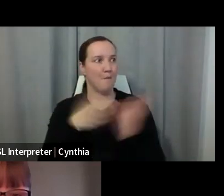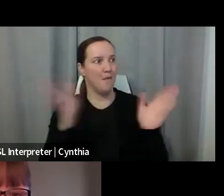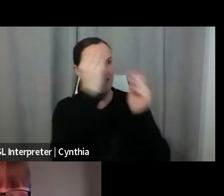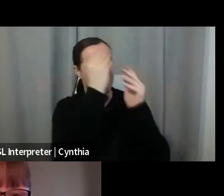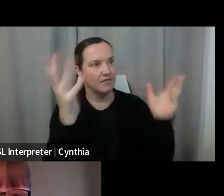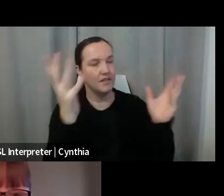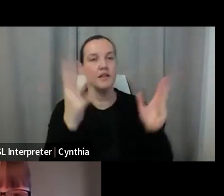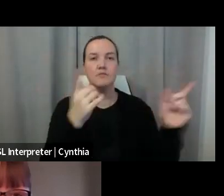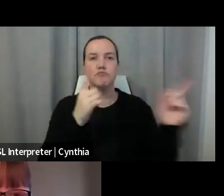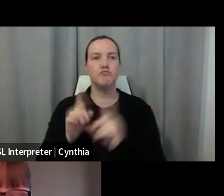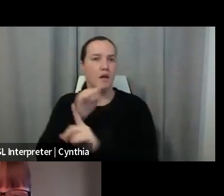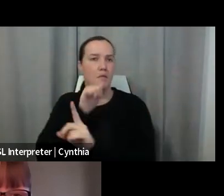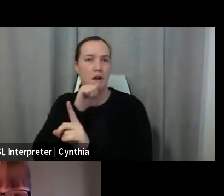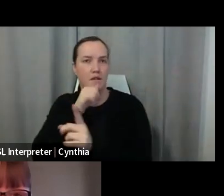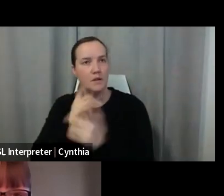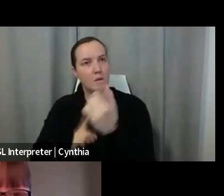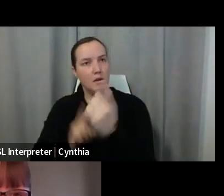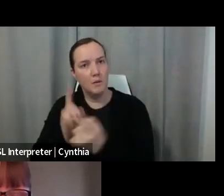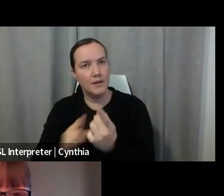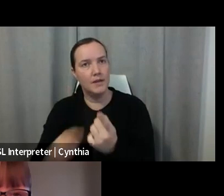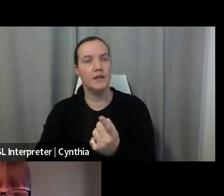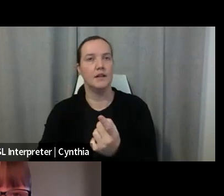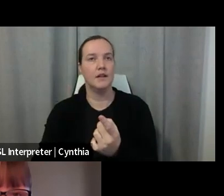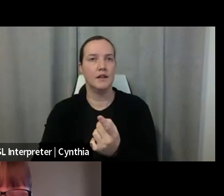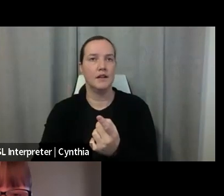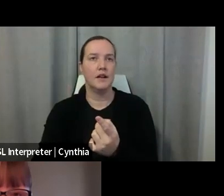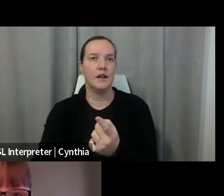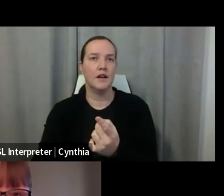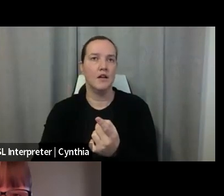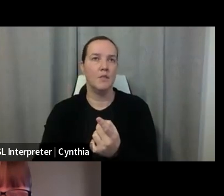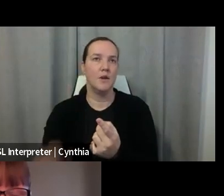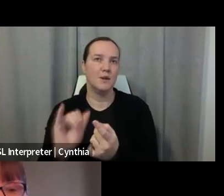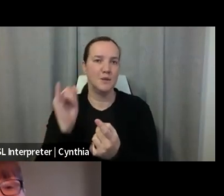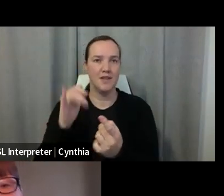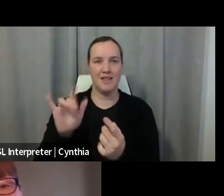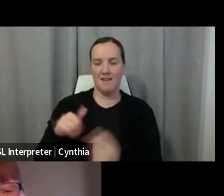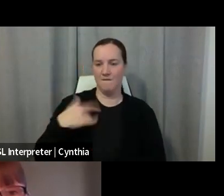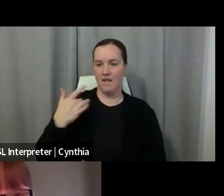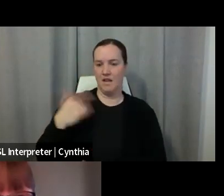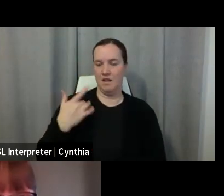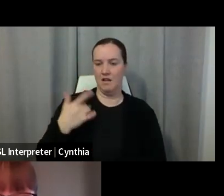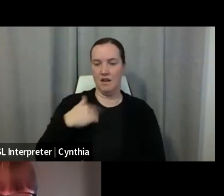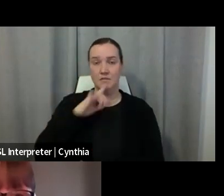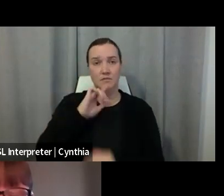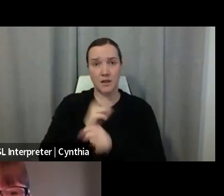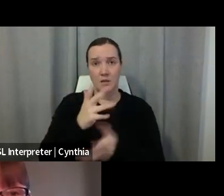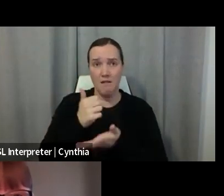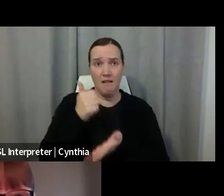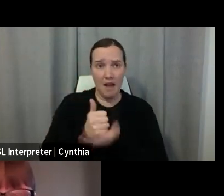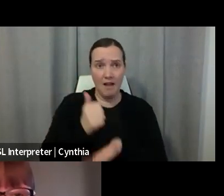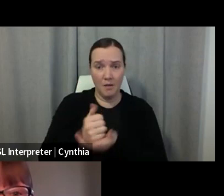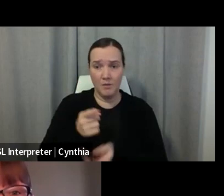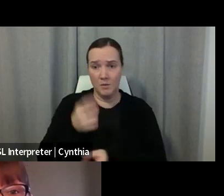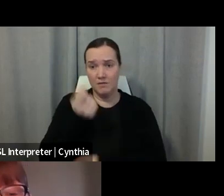some privacy, one-on-one. And then there's a feeling that there's a real, I want to help you, somebody to understand or